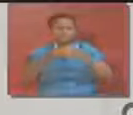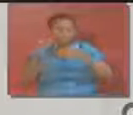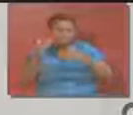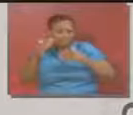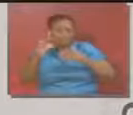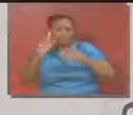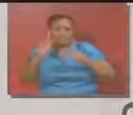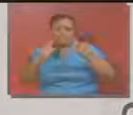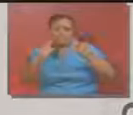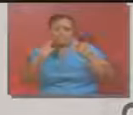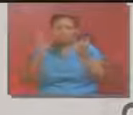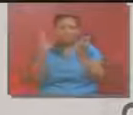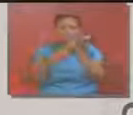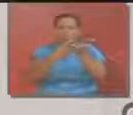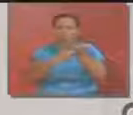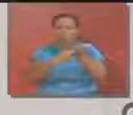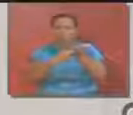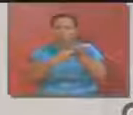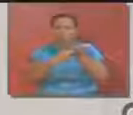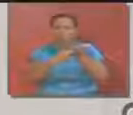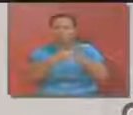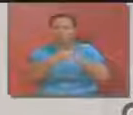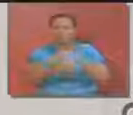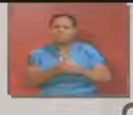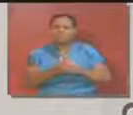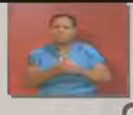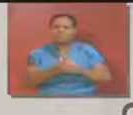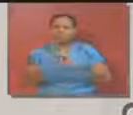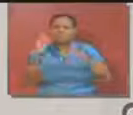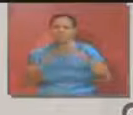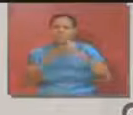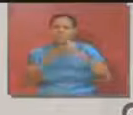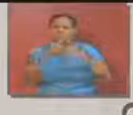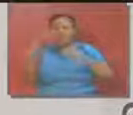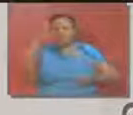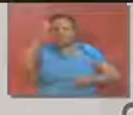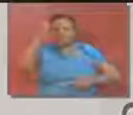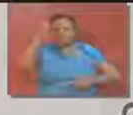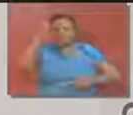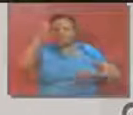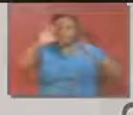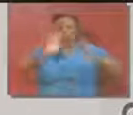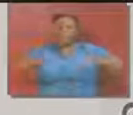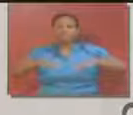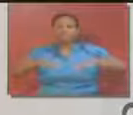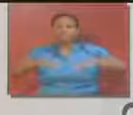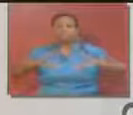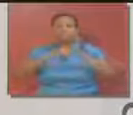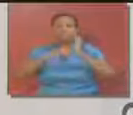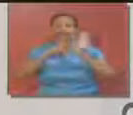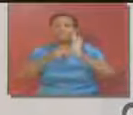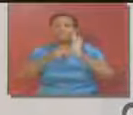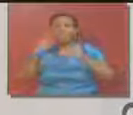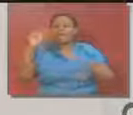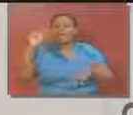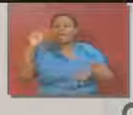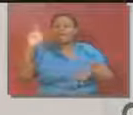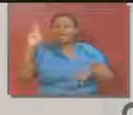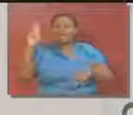into MIS-C. I mean, we talk about MIS-C all the time, but I want to let us really break it down and understand what we're talking about. So